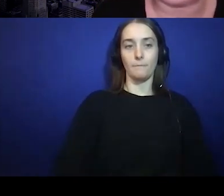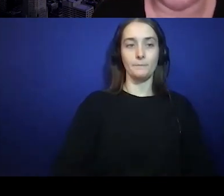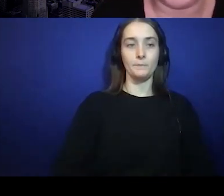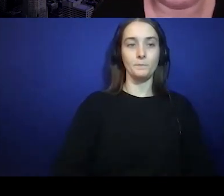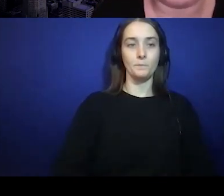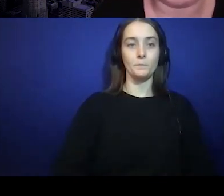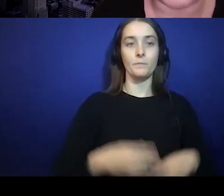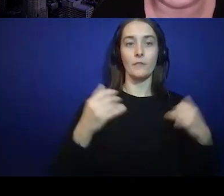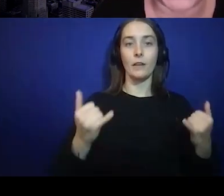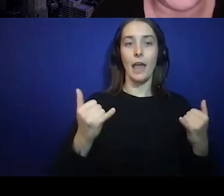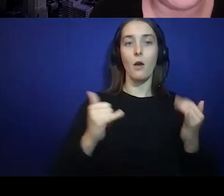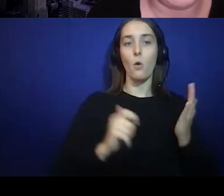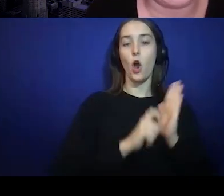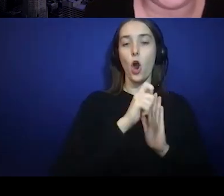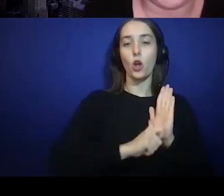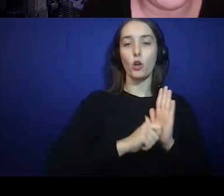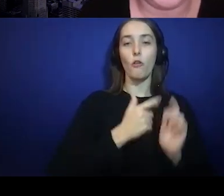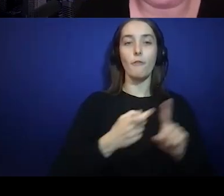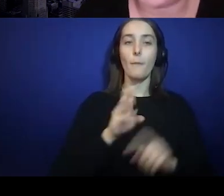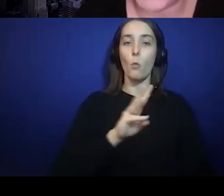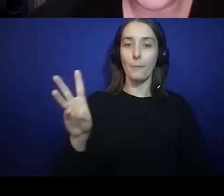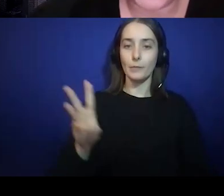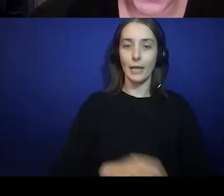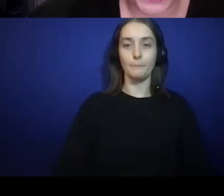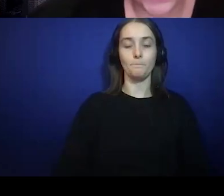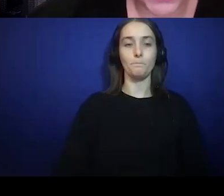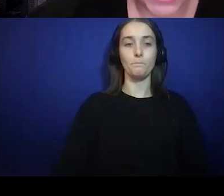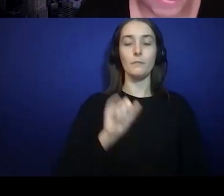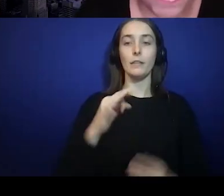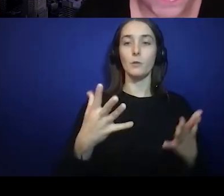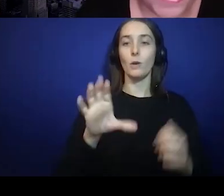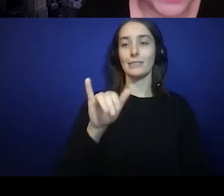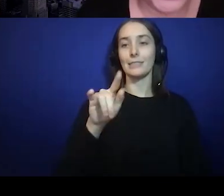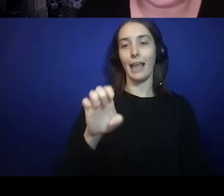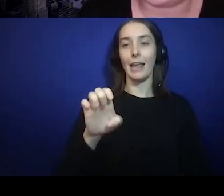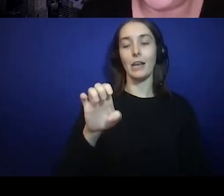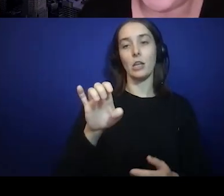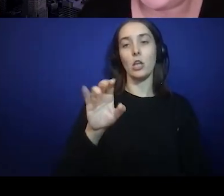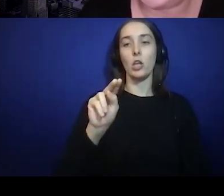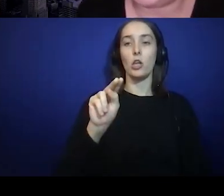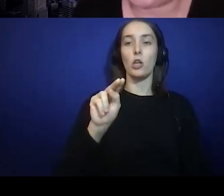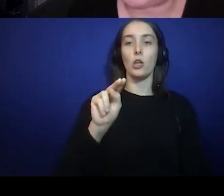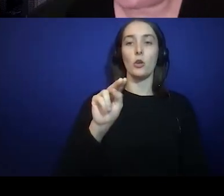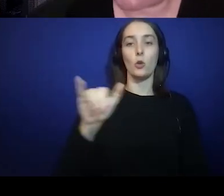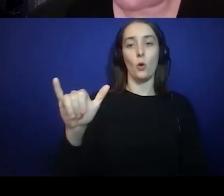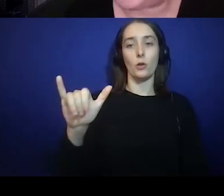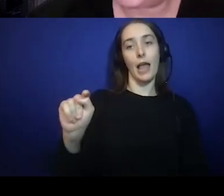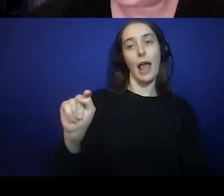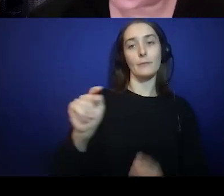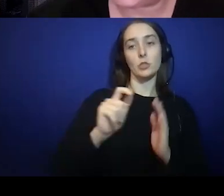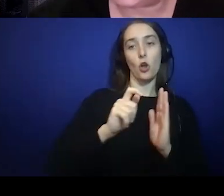Let's talk about an article from a website. So if you wanted to cite a New York Times article, as usual, you would start